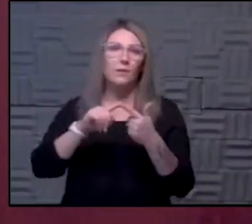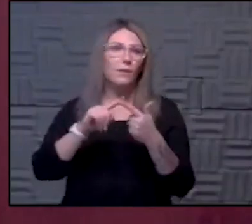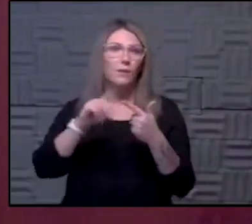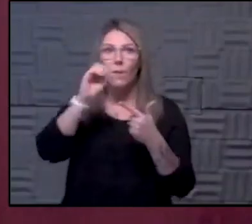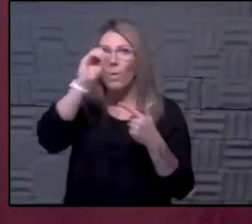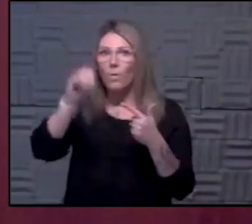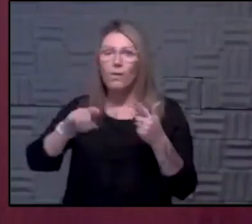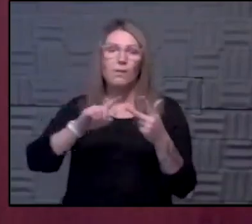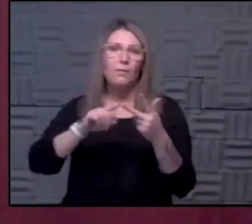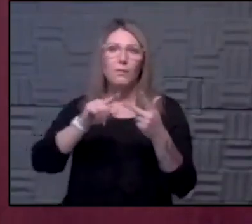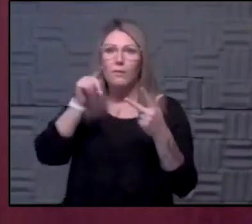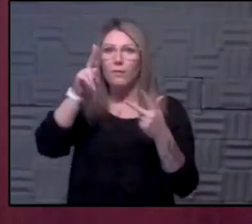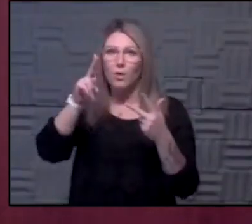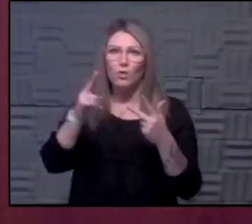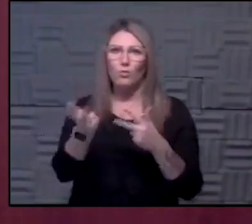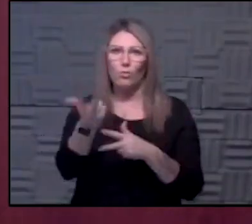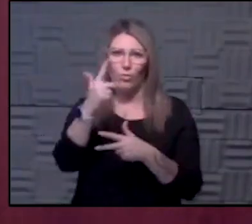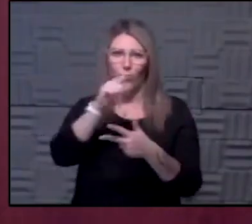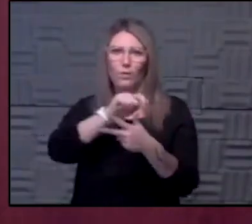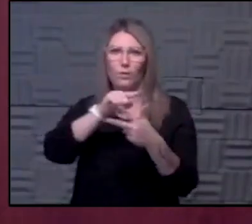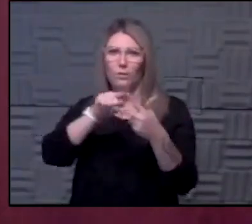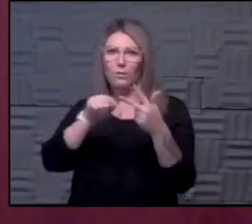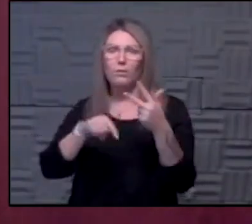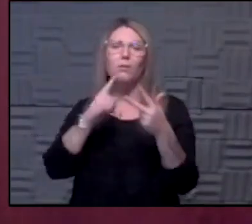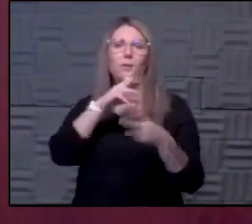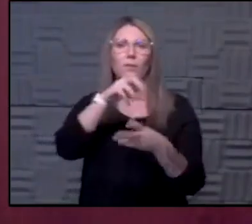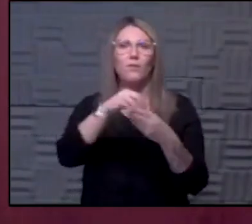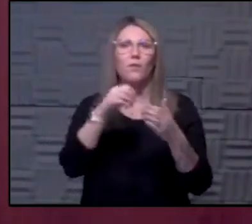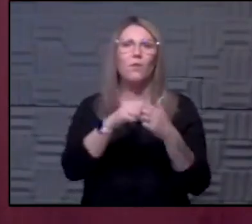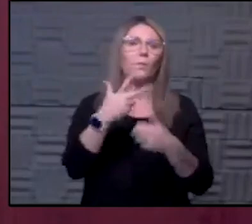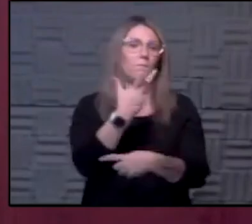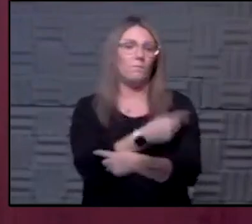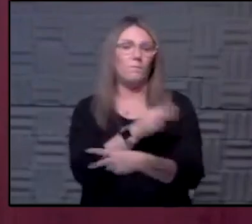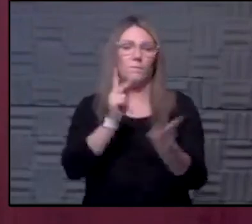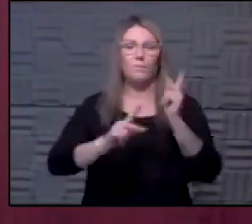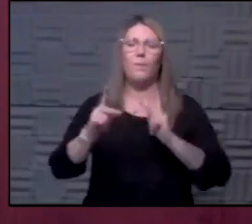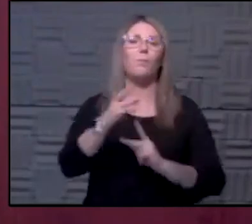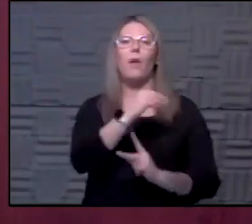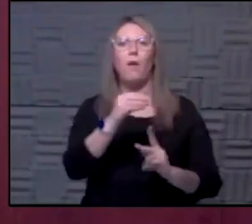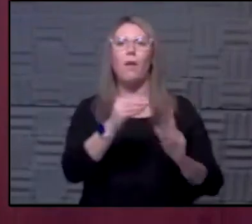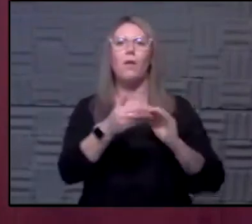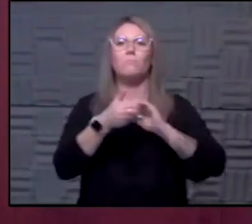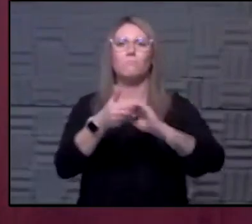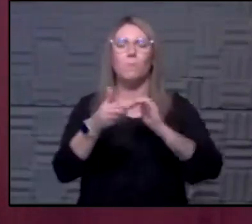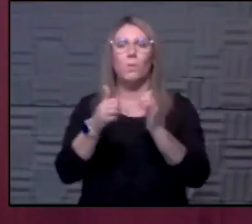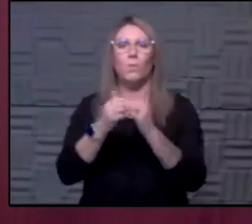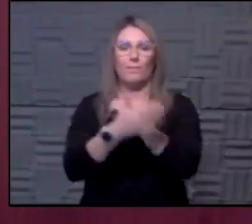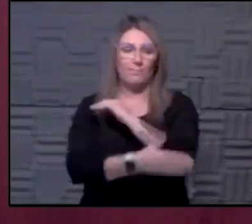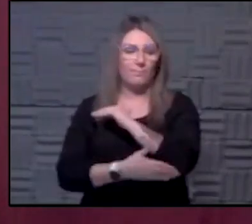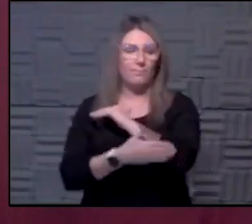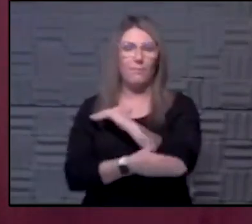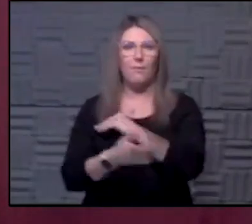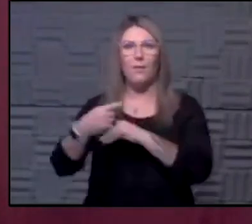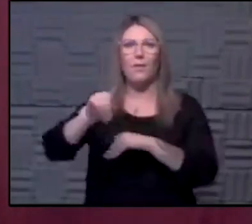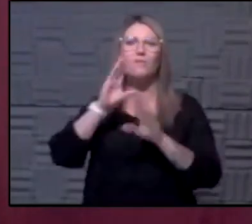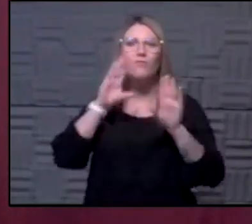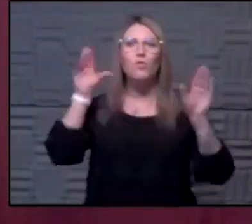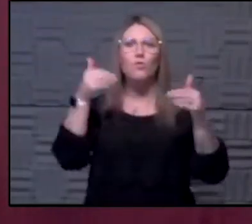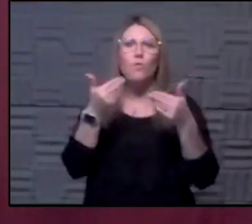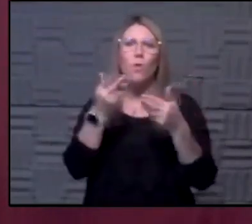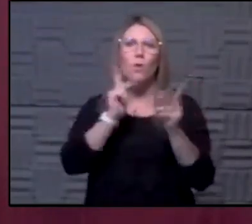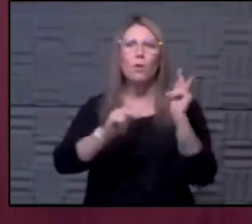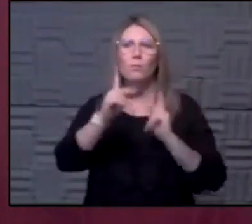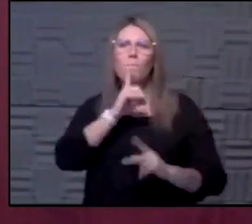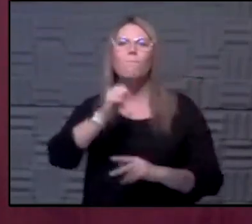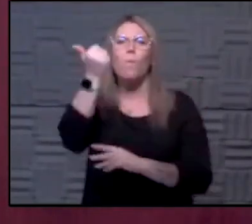KU are the three health systems that are involved in vaccinating people in Johnson County, along with the county. The county's been predominantly focused on those who are over 80, and I think